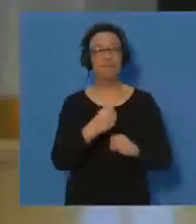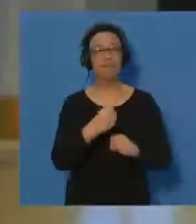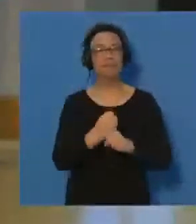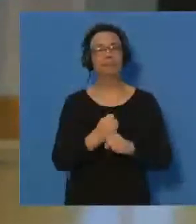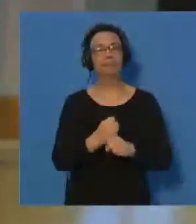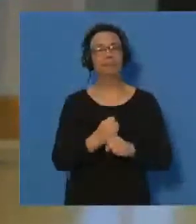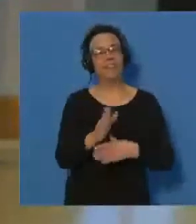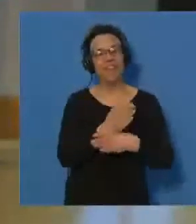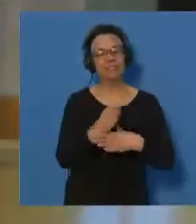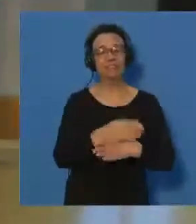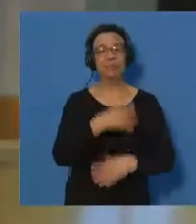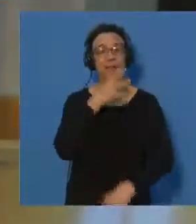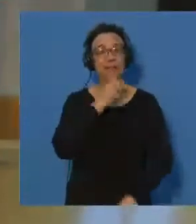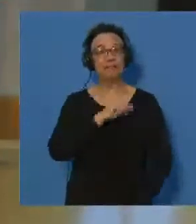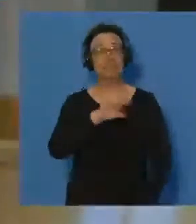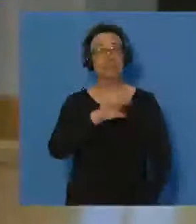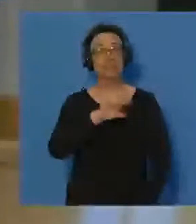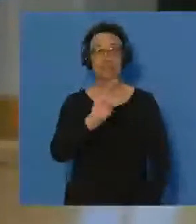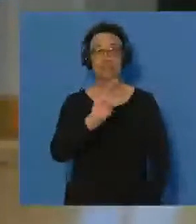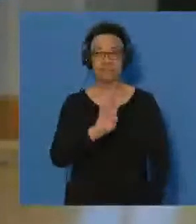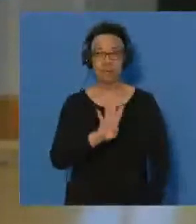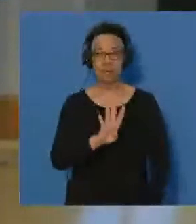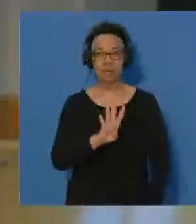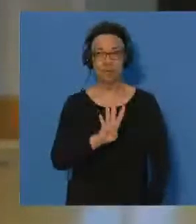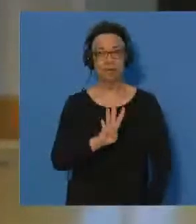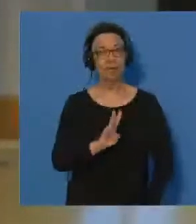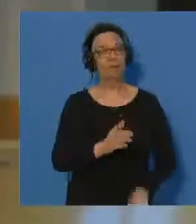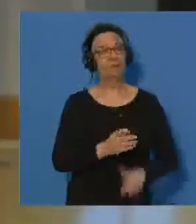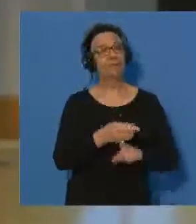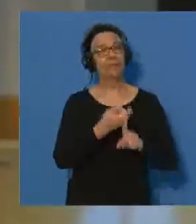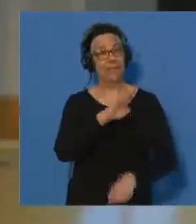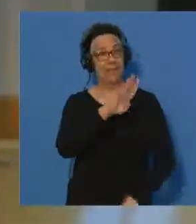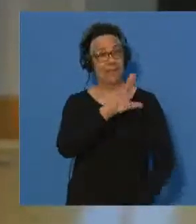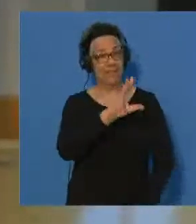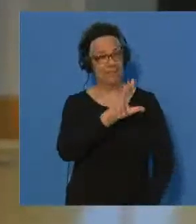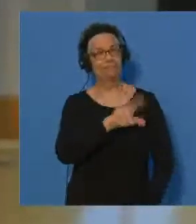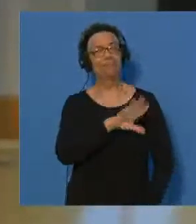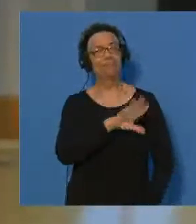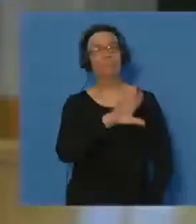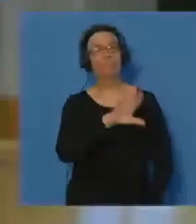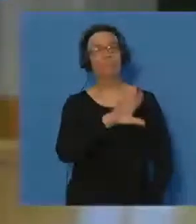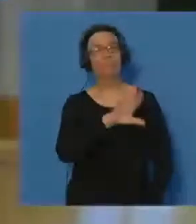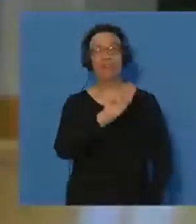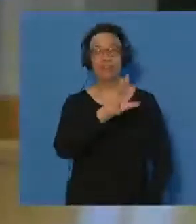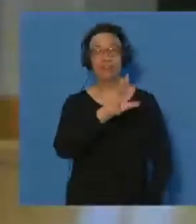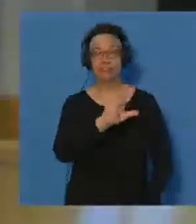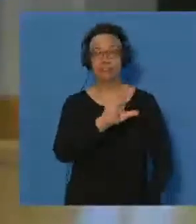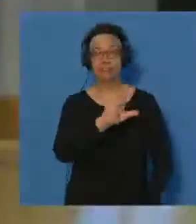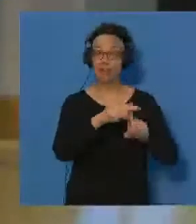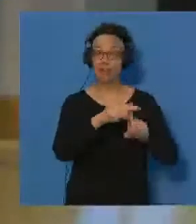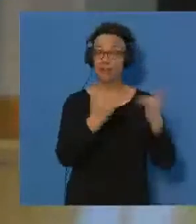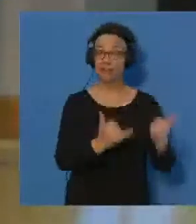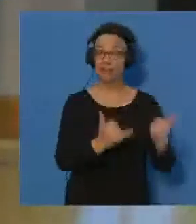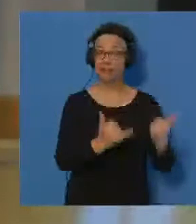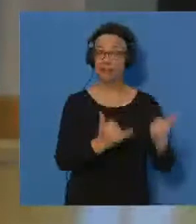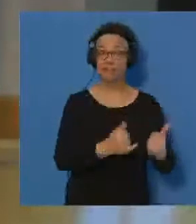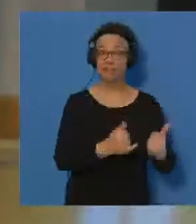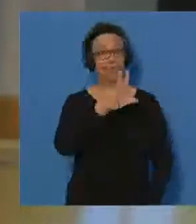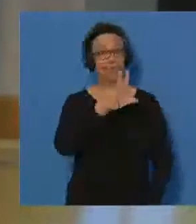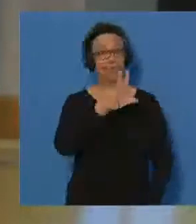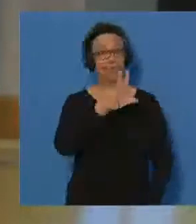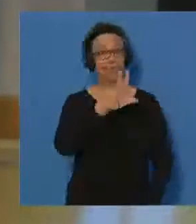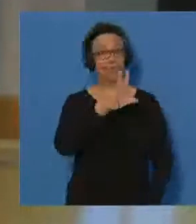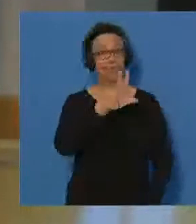age being 74. Of the 83 positive cases confirmed to date, 37 are males and 46